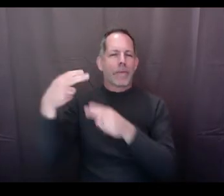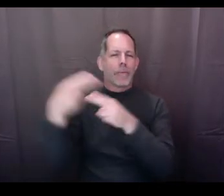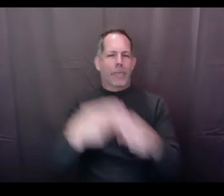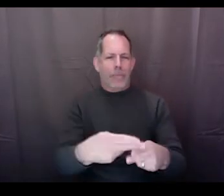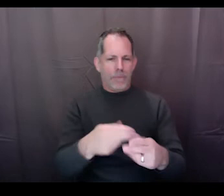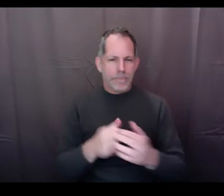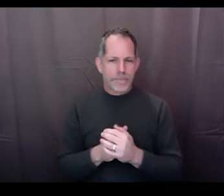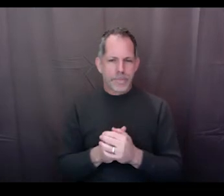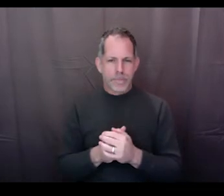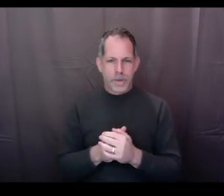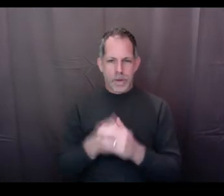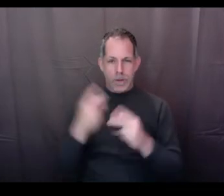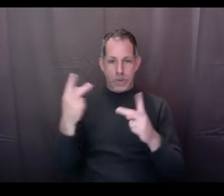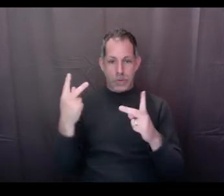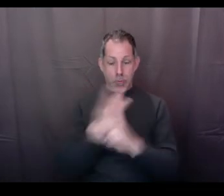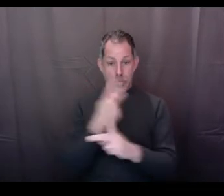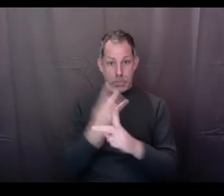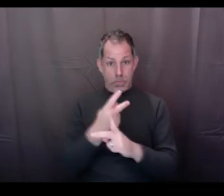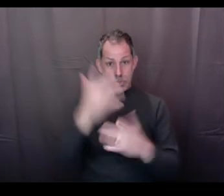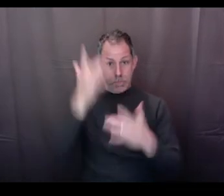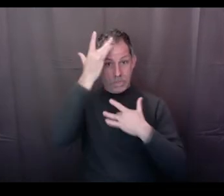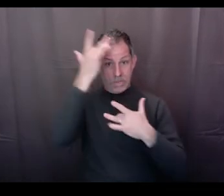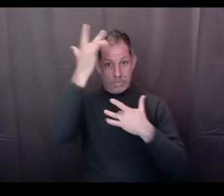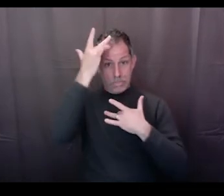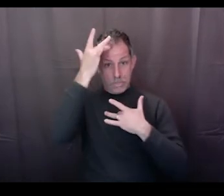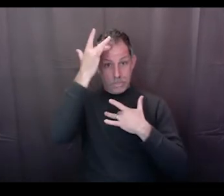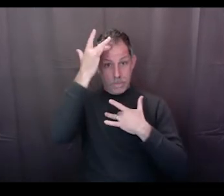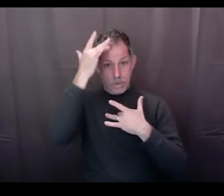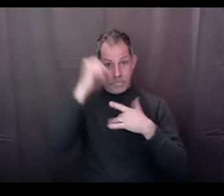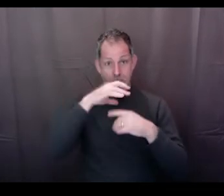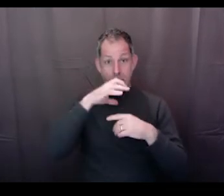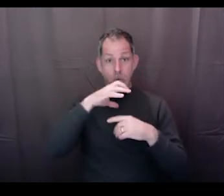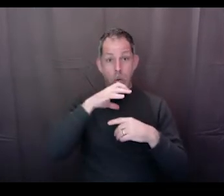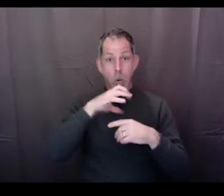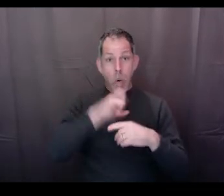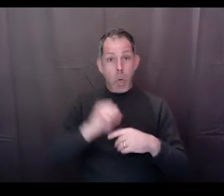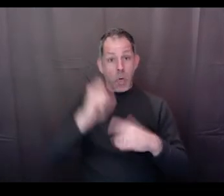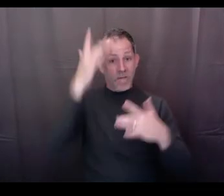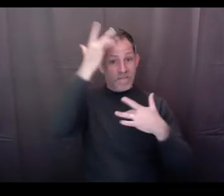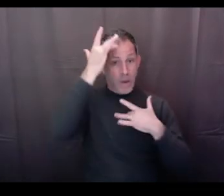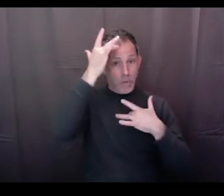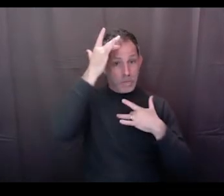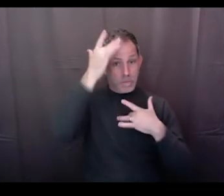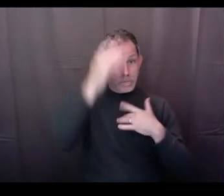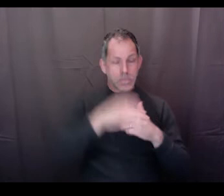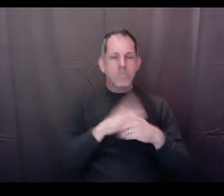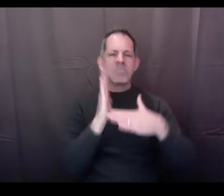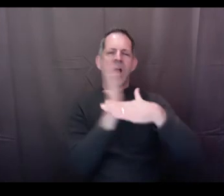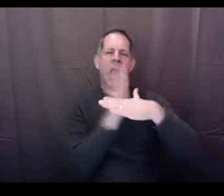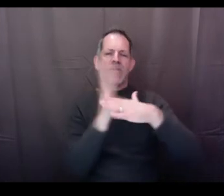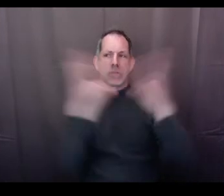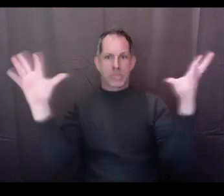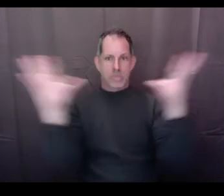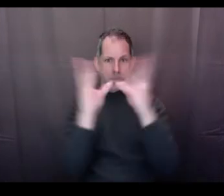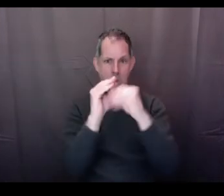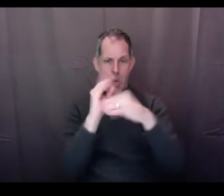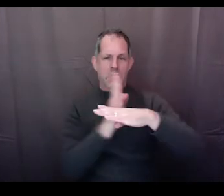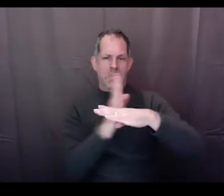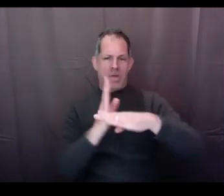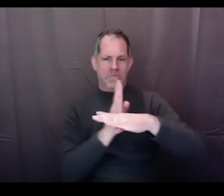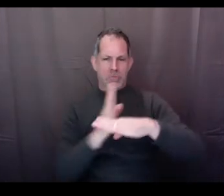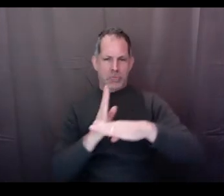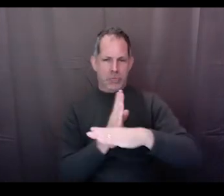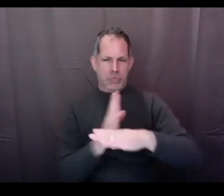indicates the number of new infections created by every existing infection on average across the whole